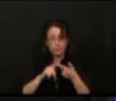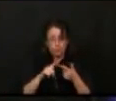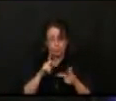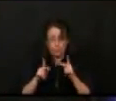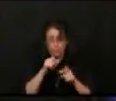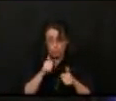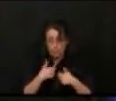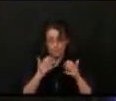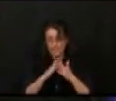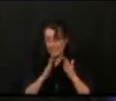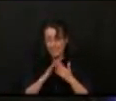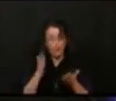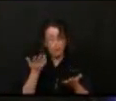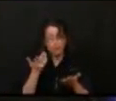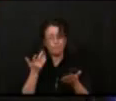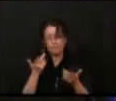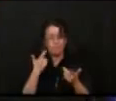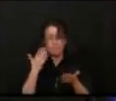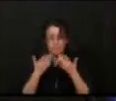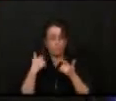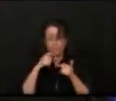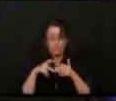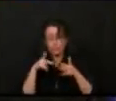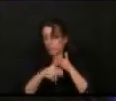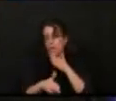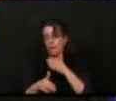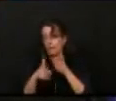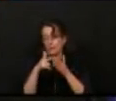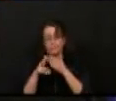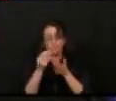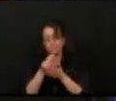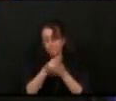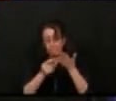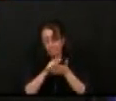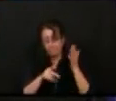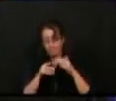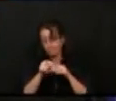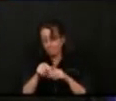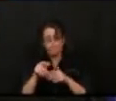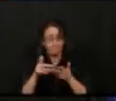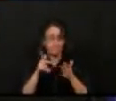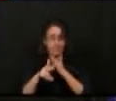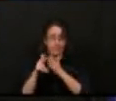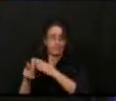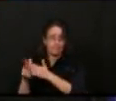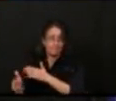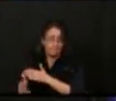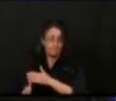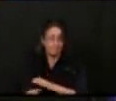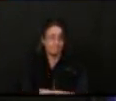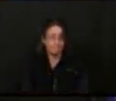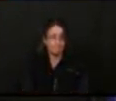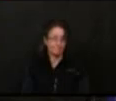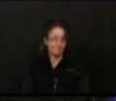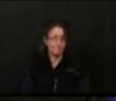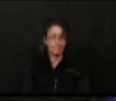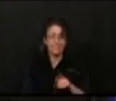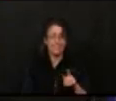sure that the average taxpayer in Brattleboro is not hit